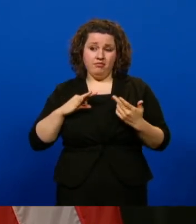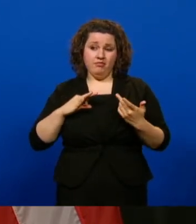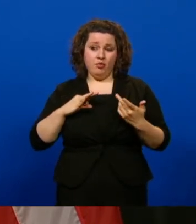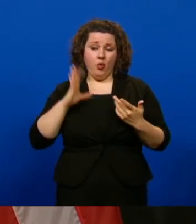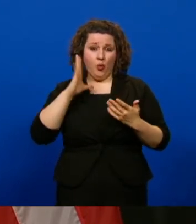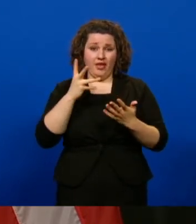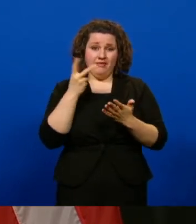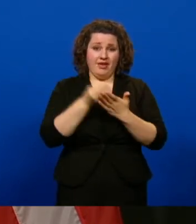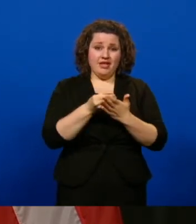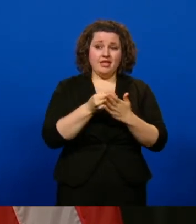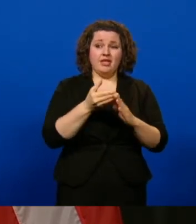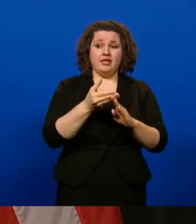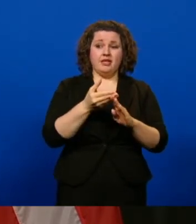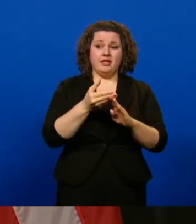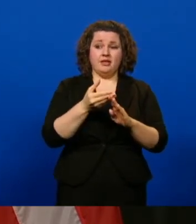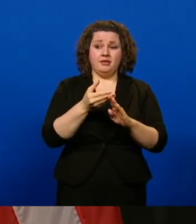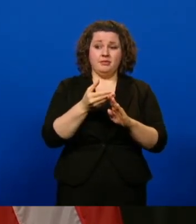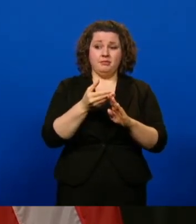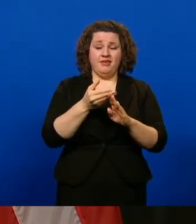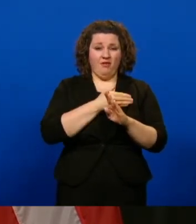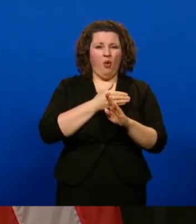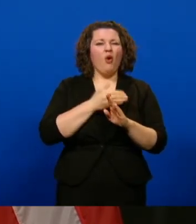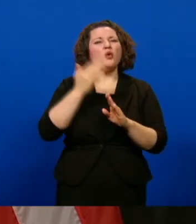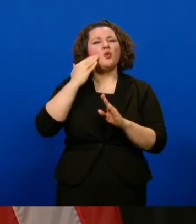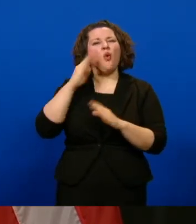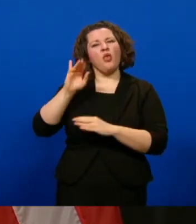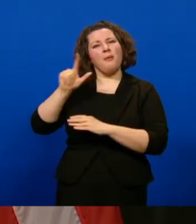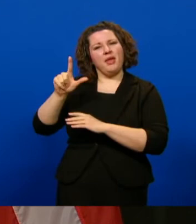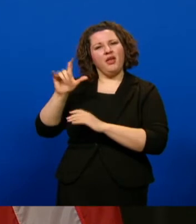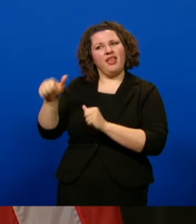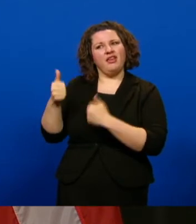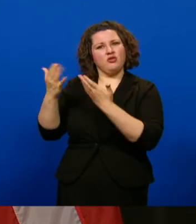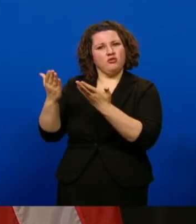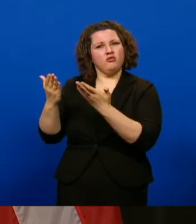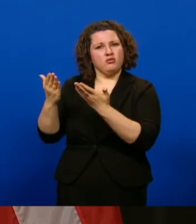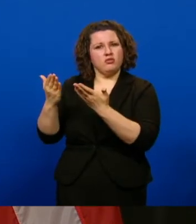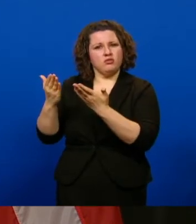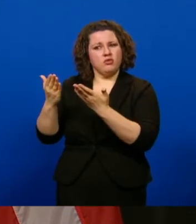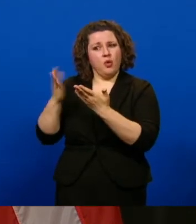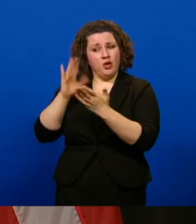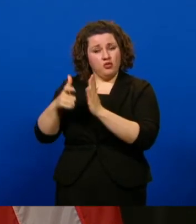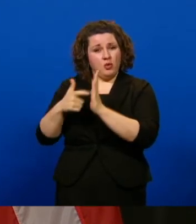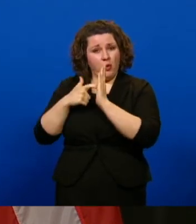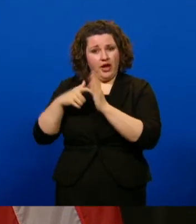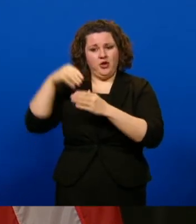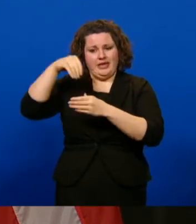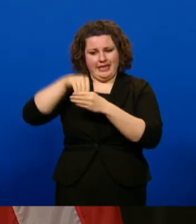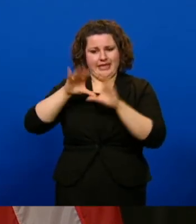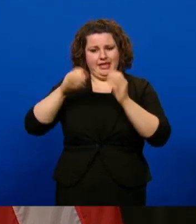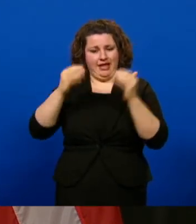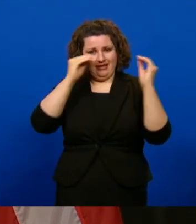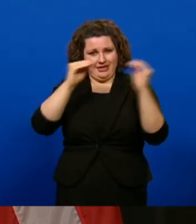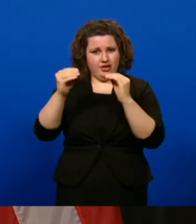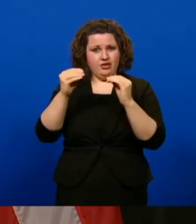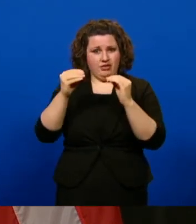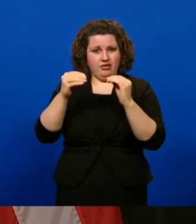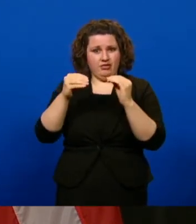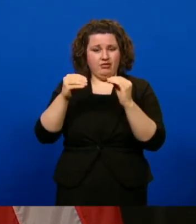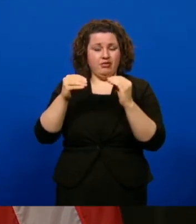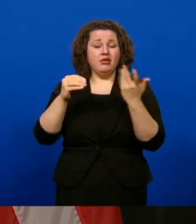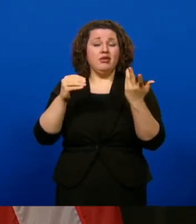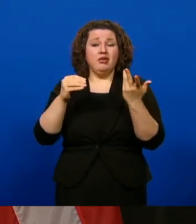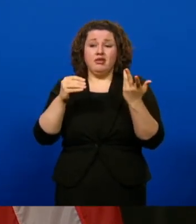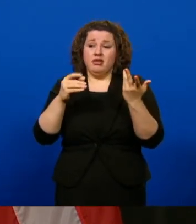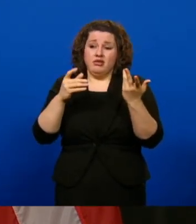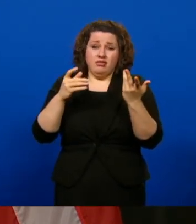vaccinated before the bill that has now been introduced, that would require goal in-class yeah. teaching for those who Yeah. prefer it? Yeah.